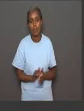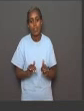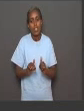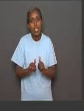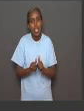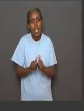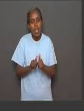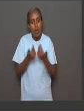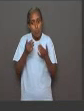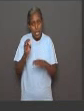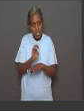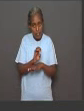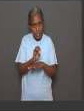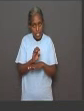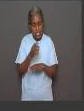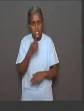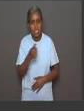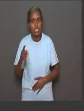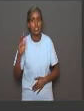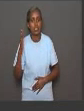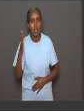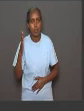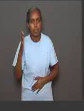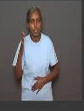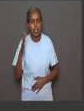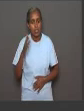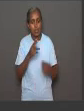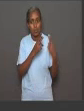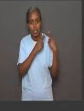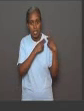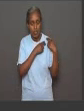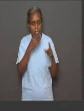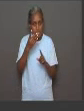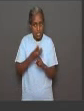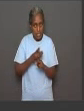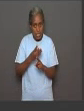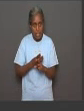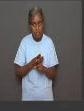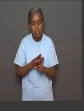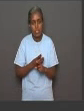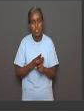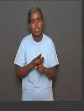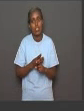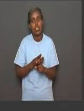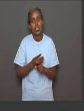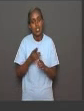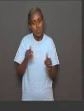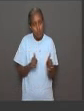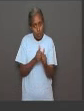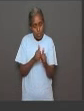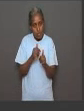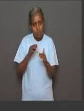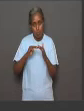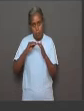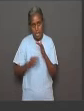How many vehicles of each type should the officers rent in order